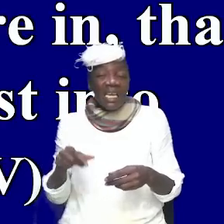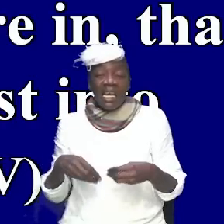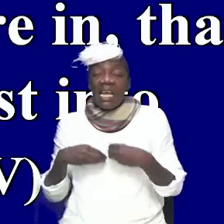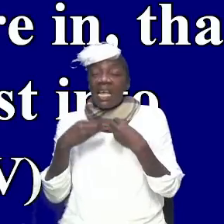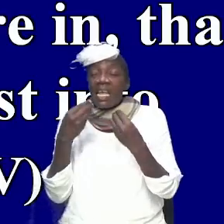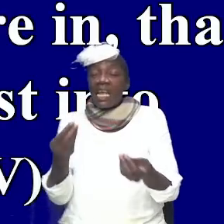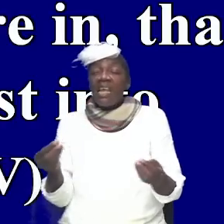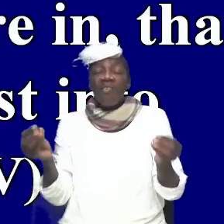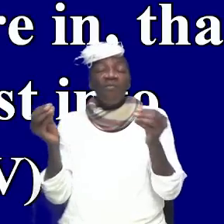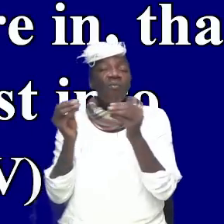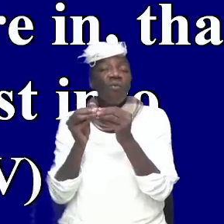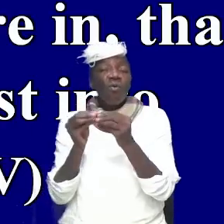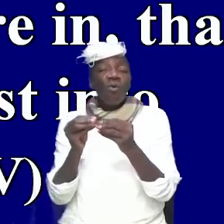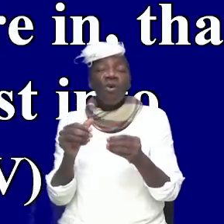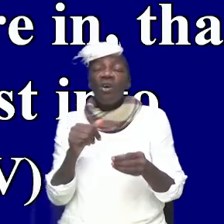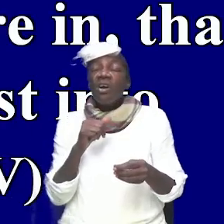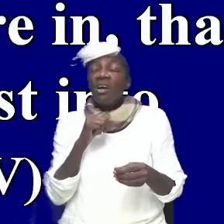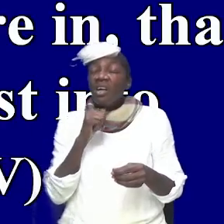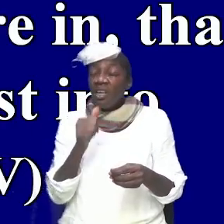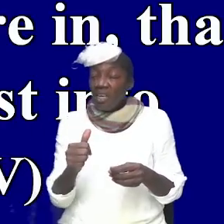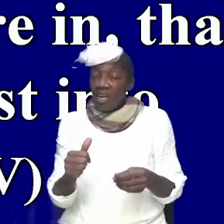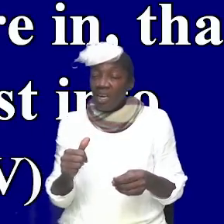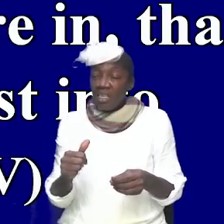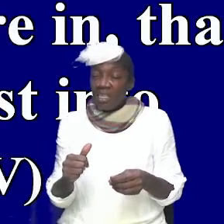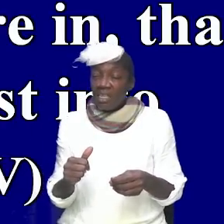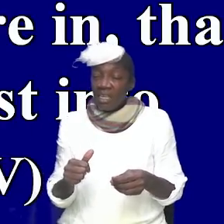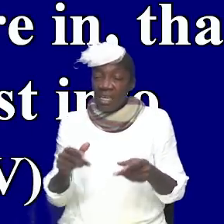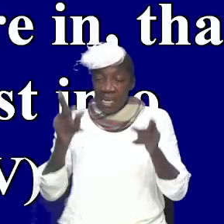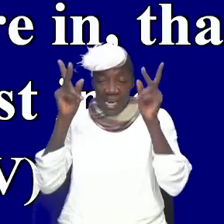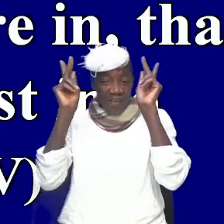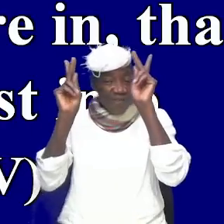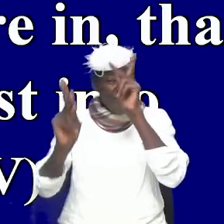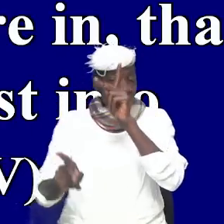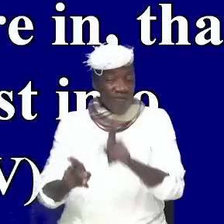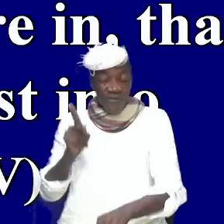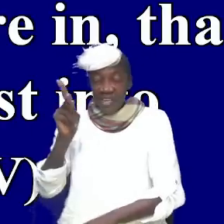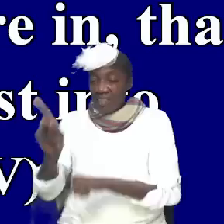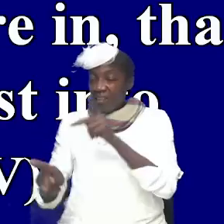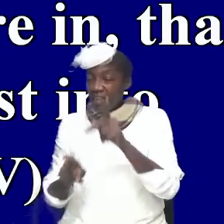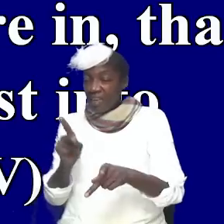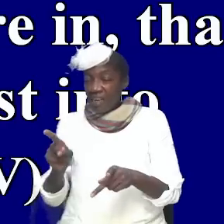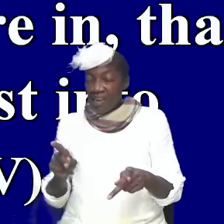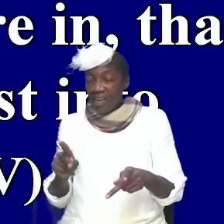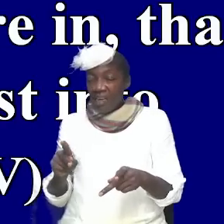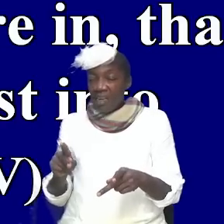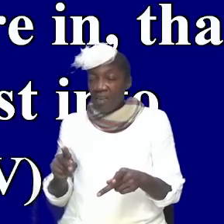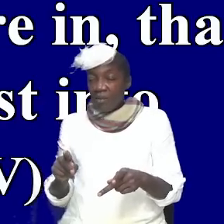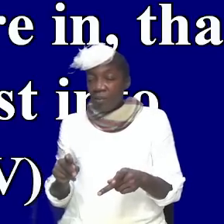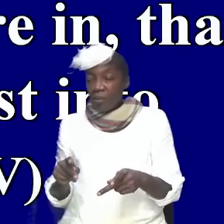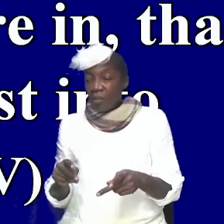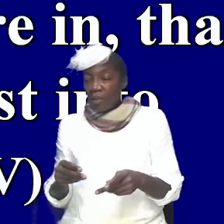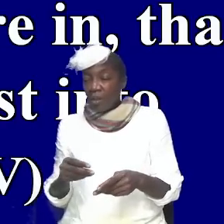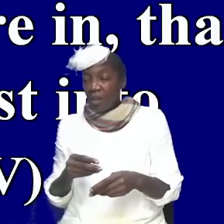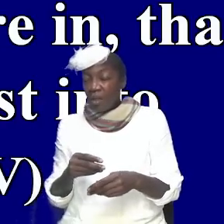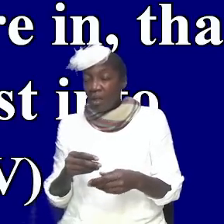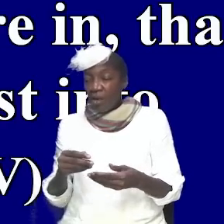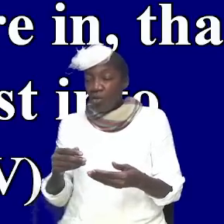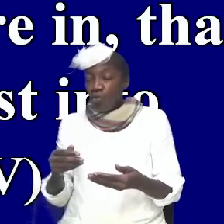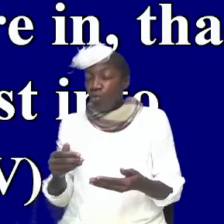brethren. It is the attitude. And that is the point that I want to make to us.